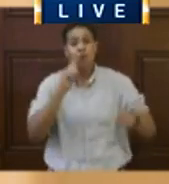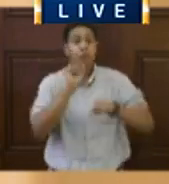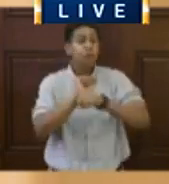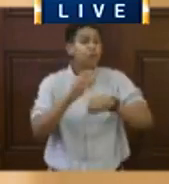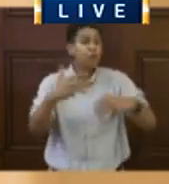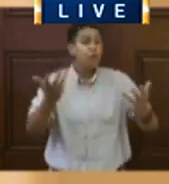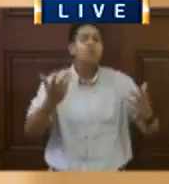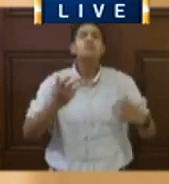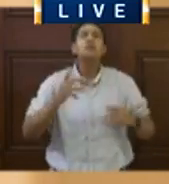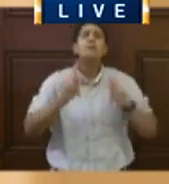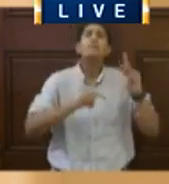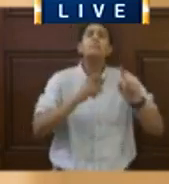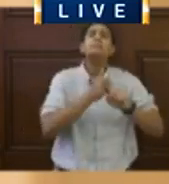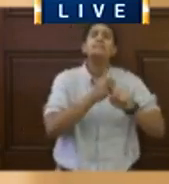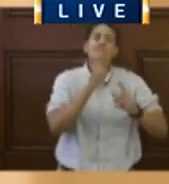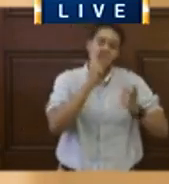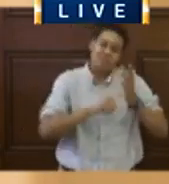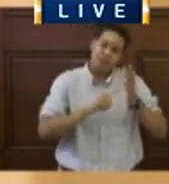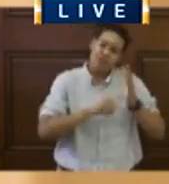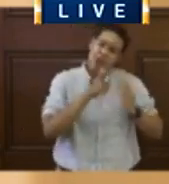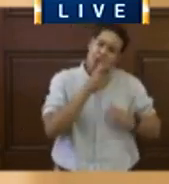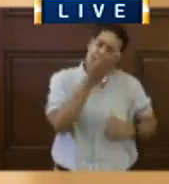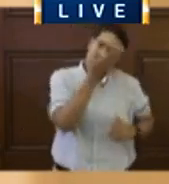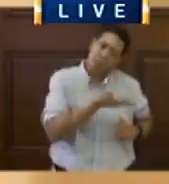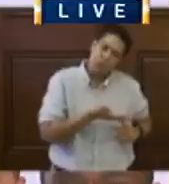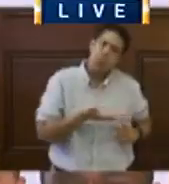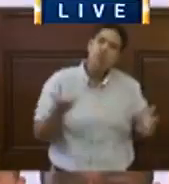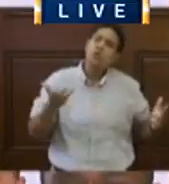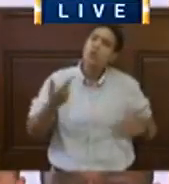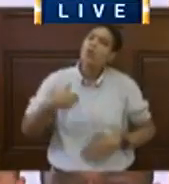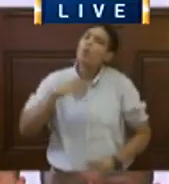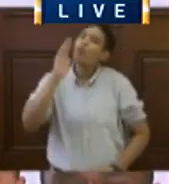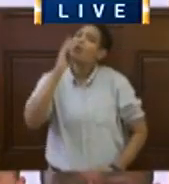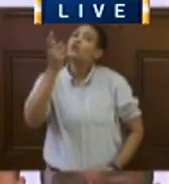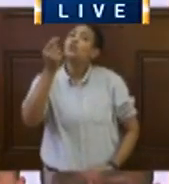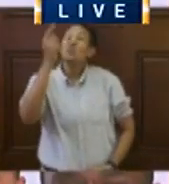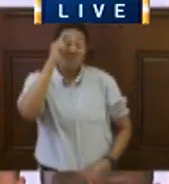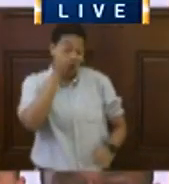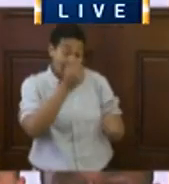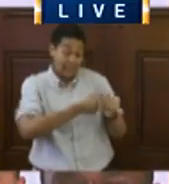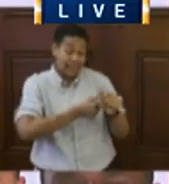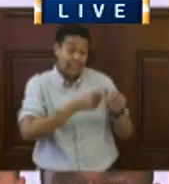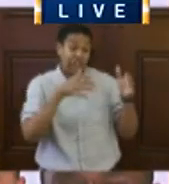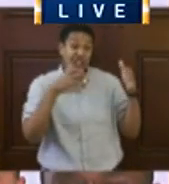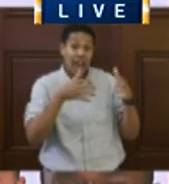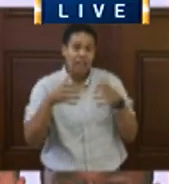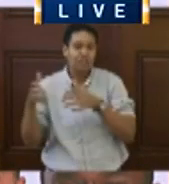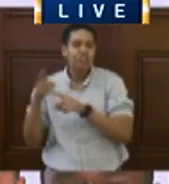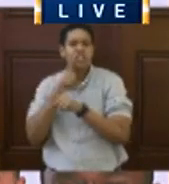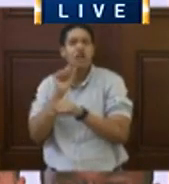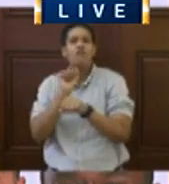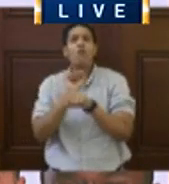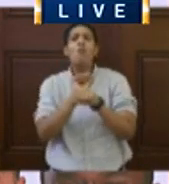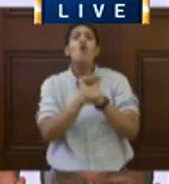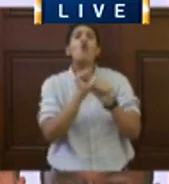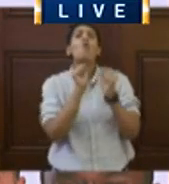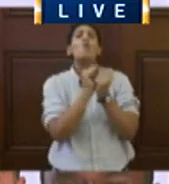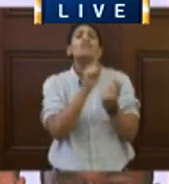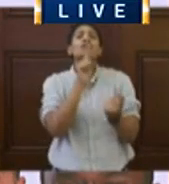that persons are verified. So what we'll be doing for each of these categories is working with the